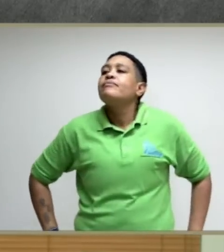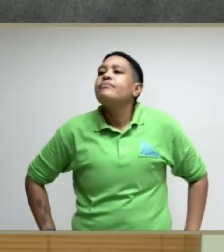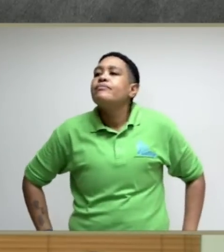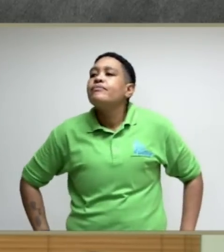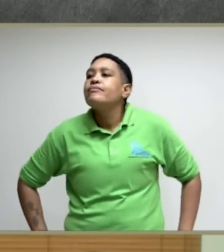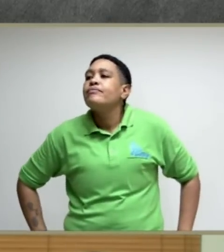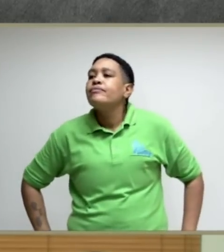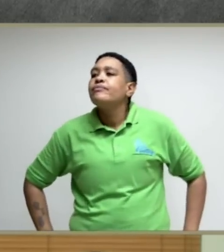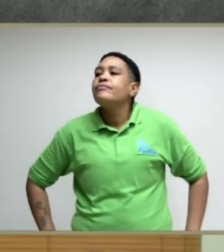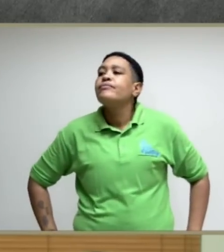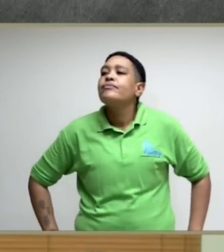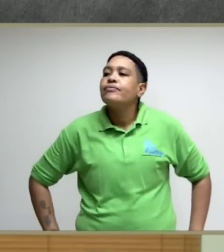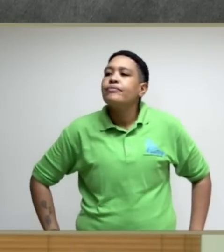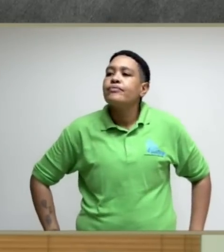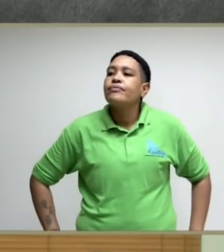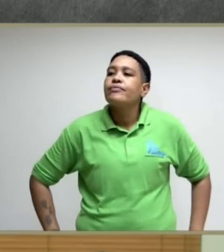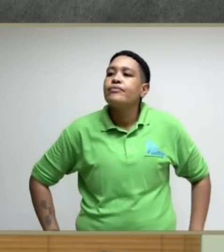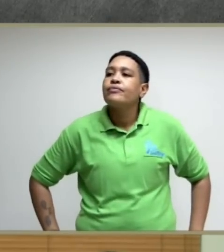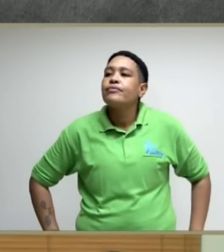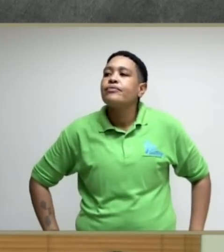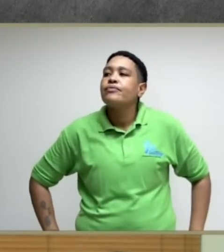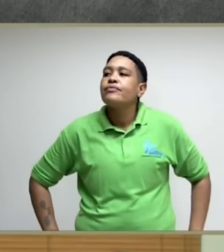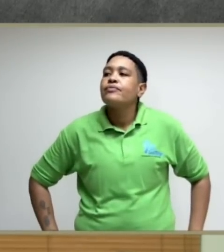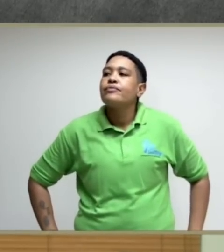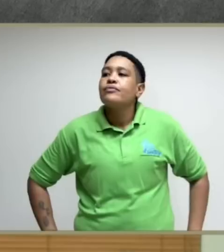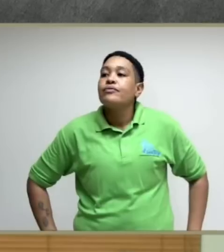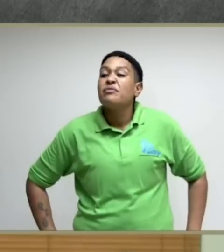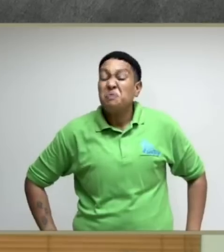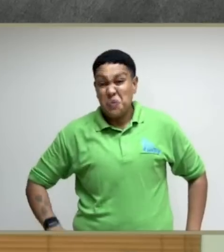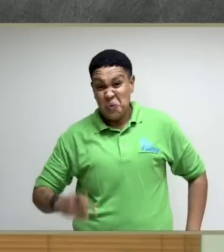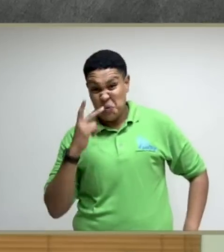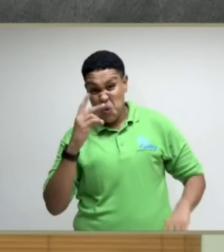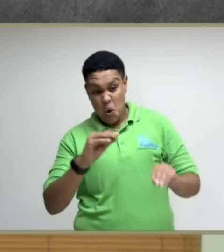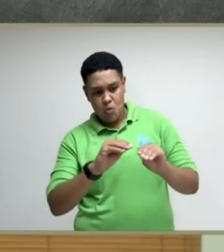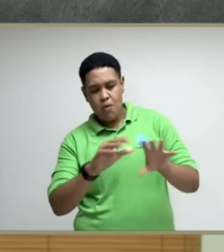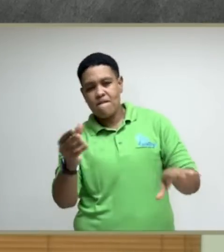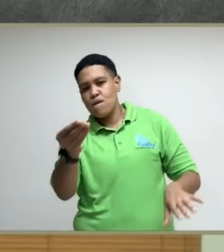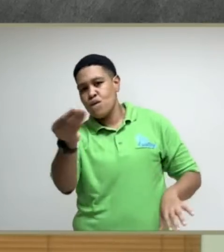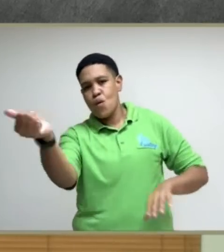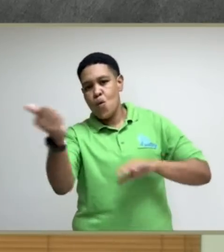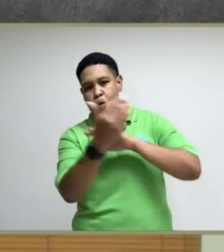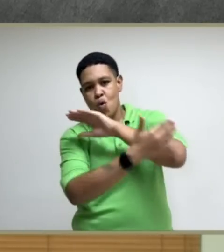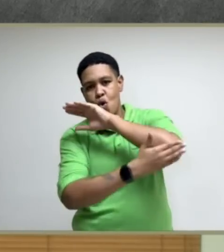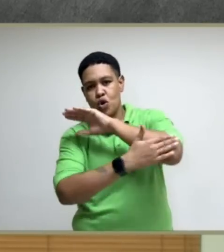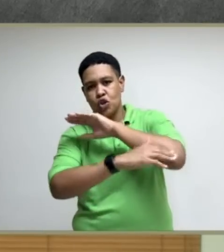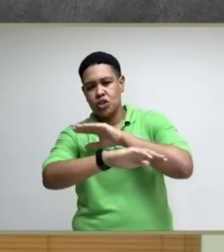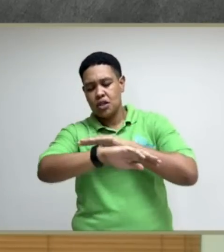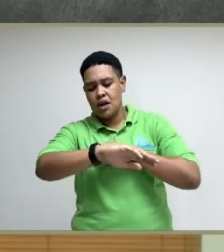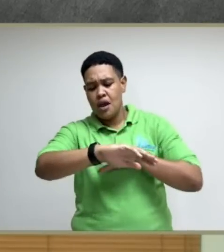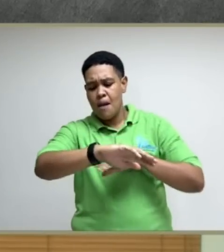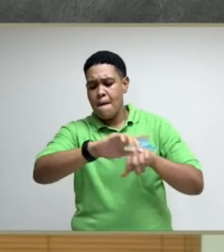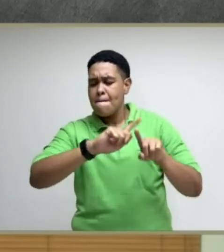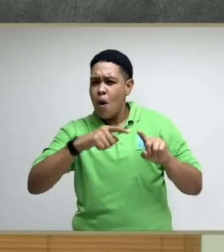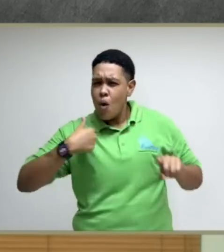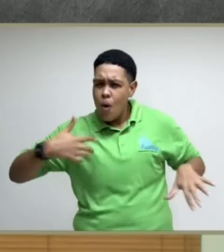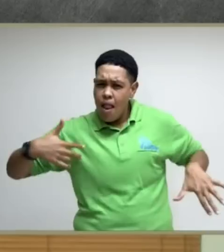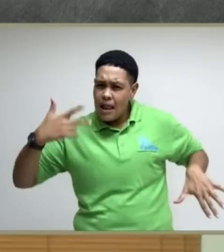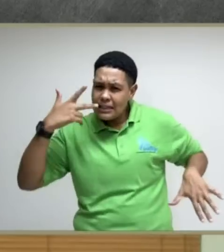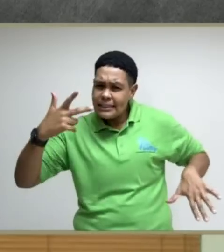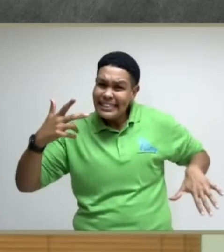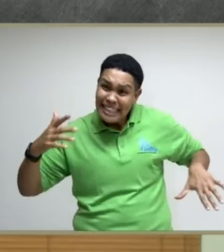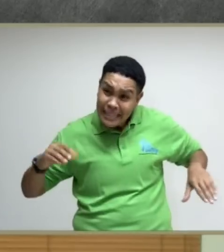that it had spread to a few countries, but we did not see that rapid spread that